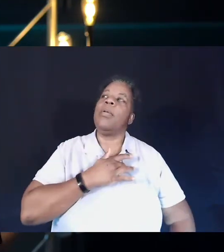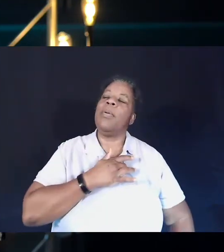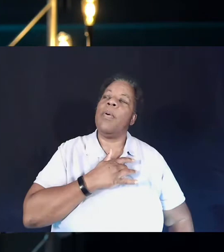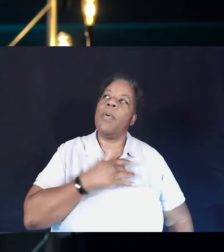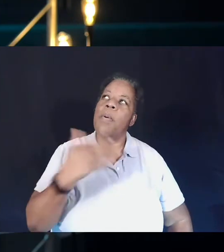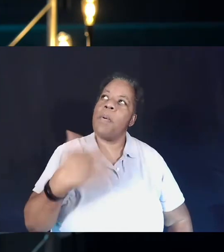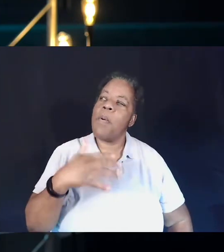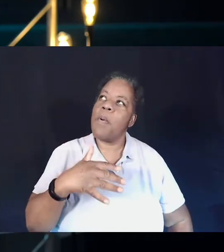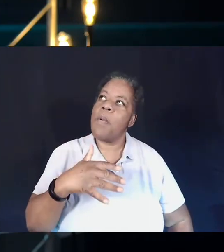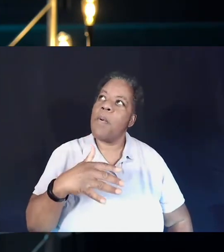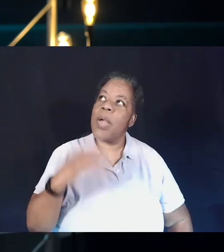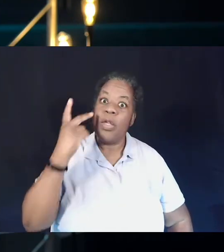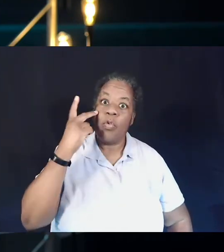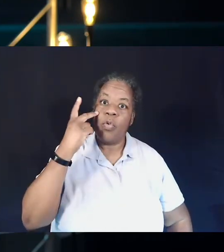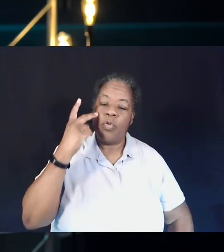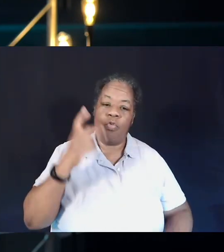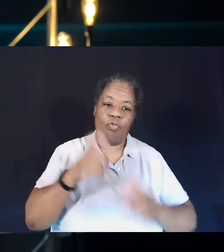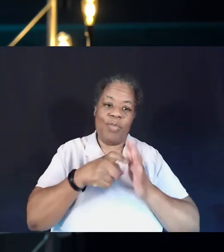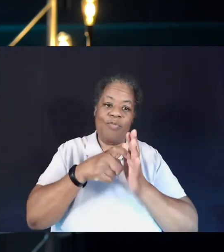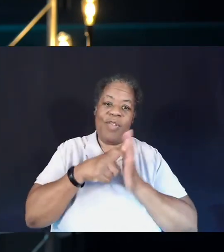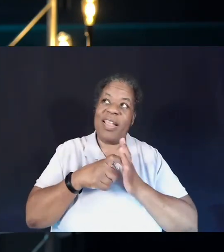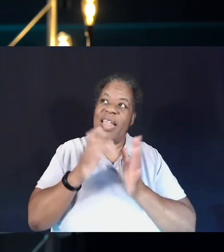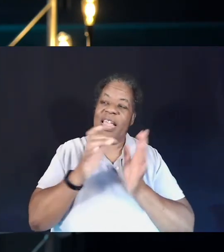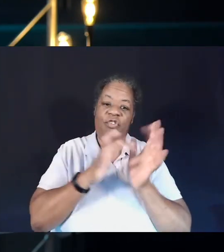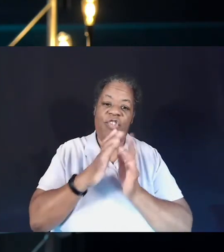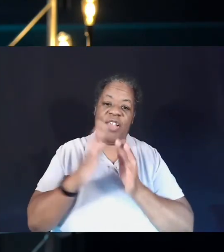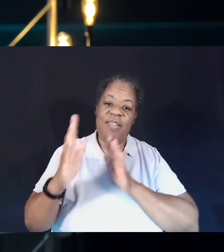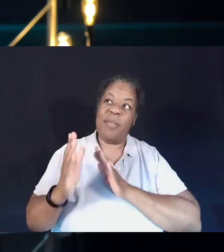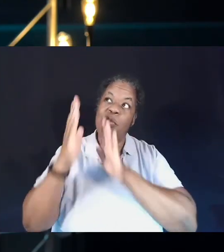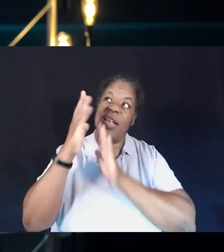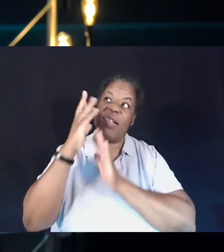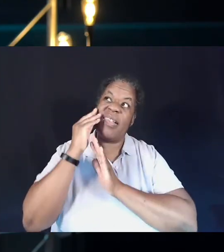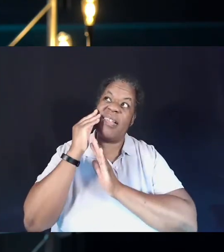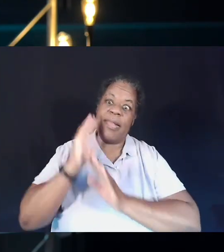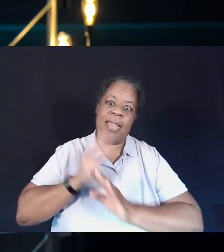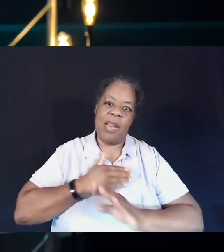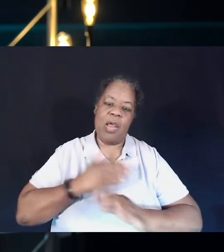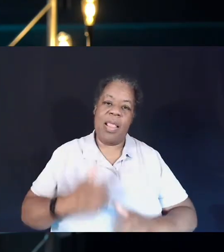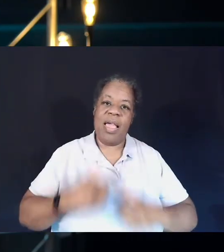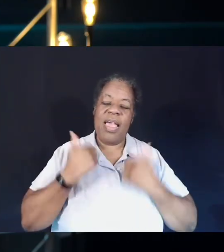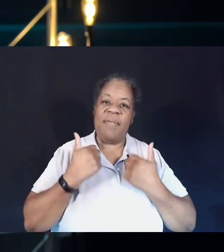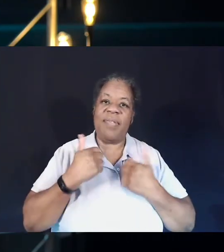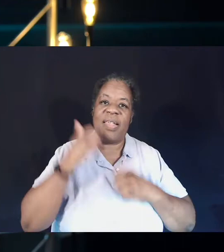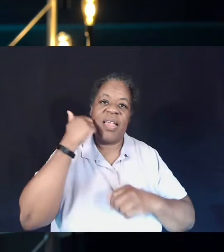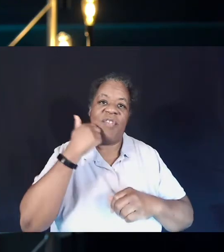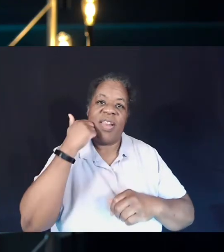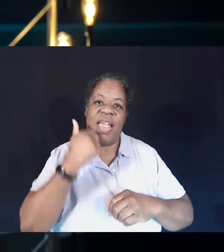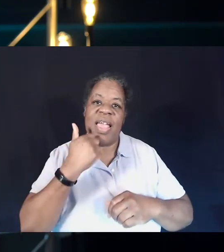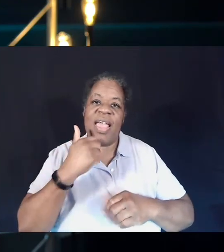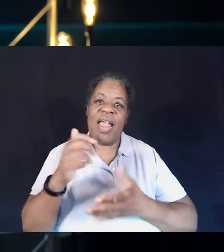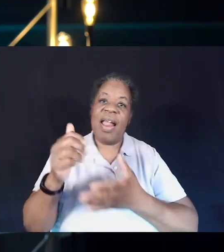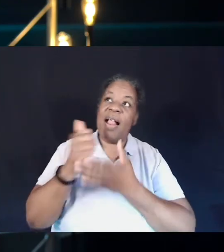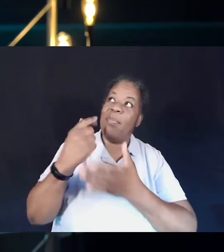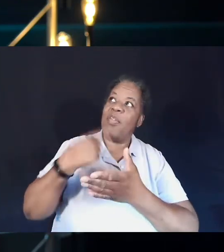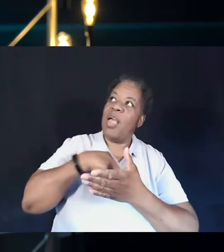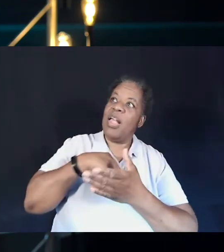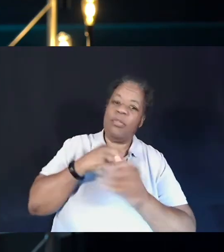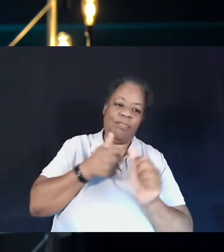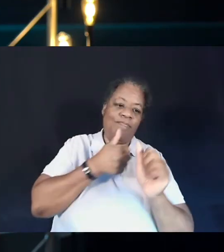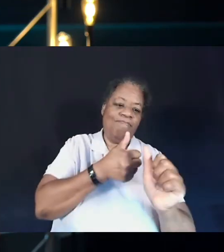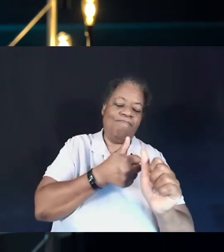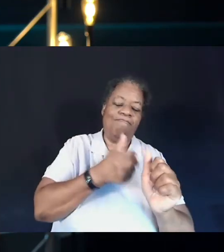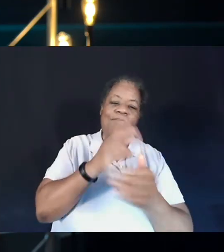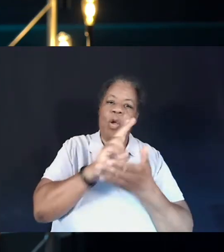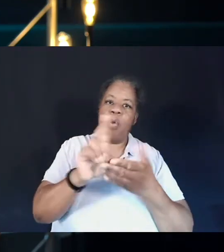Jesus' presence within our daily life and what we're doing. And it helps us to discern the direction of the Holy Spirit in our lives. It's something